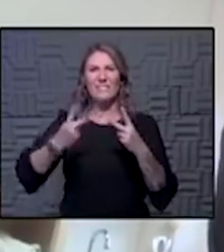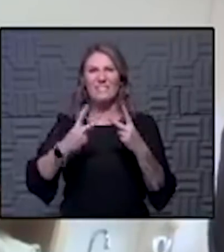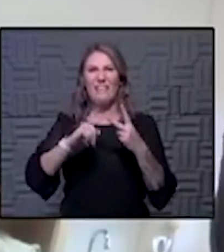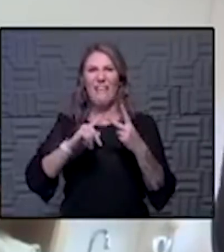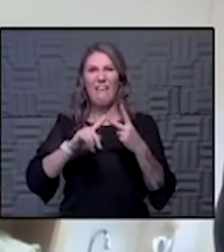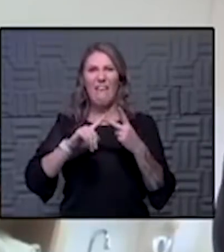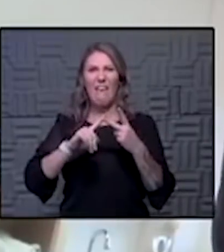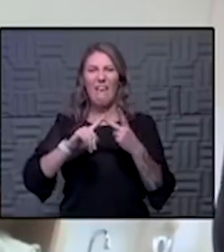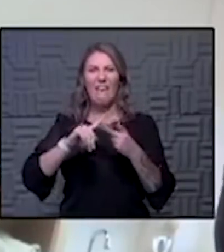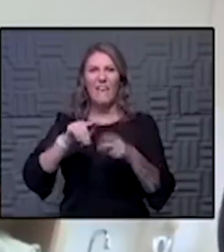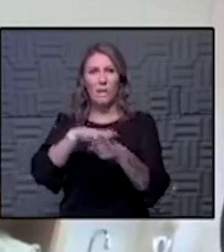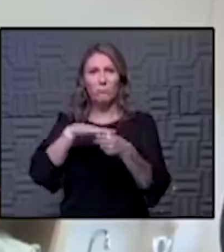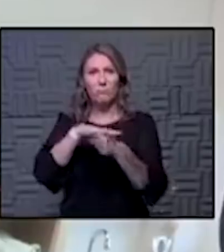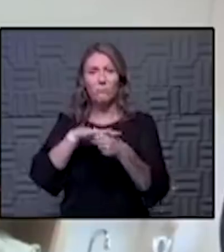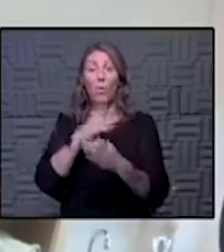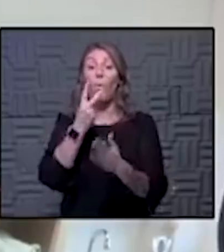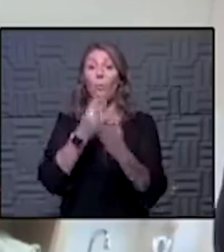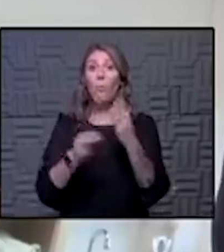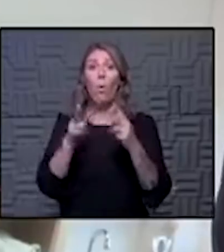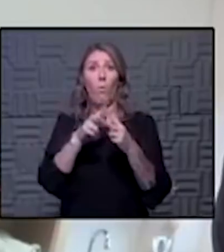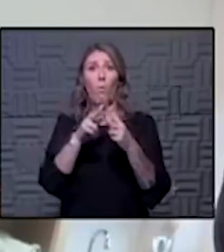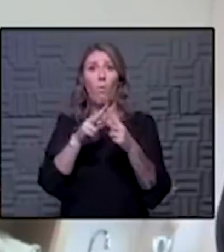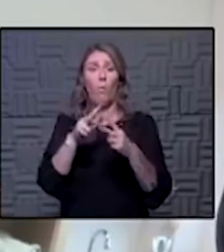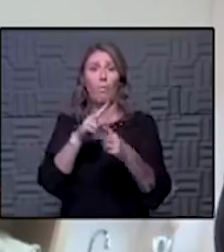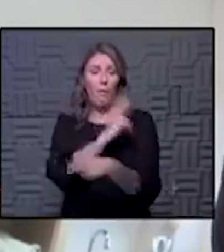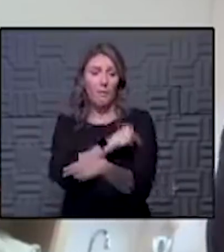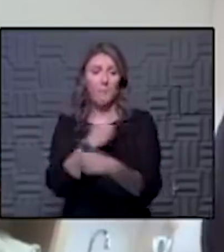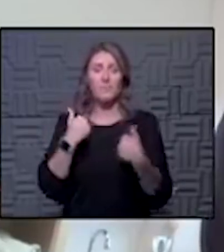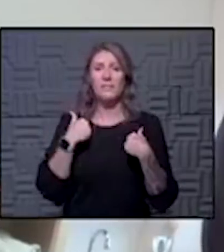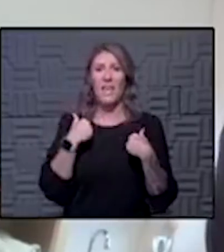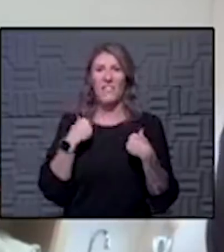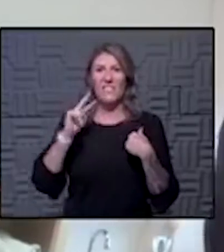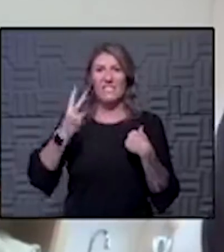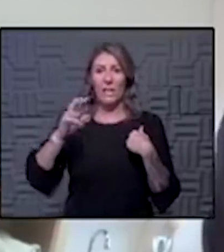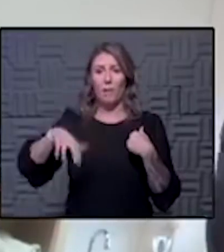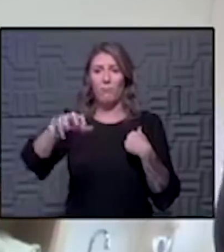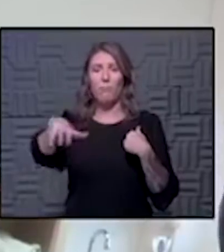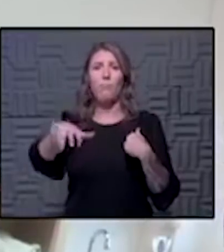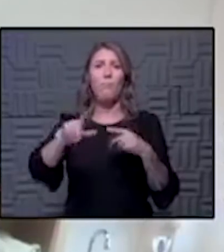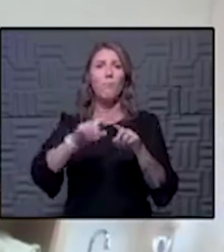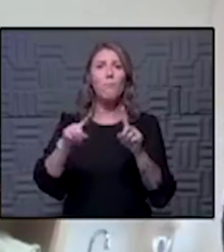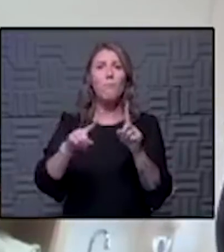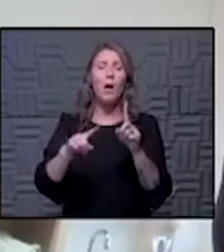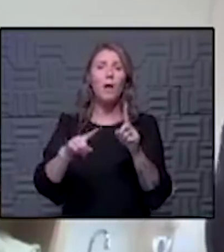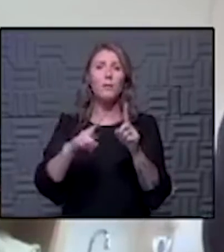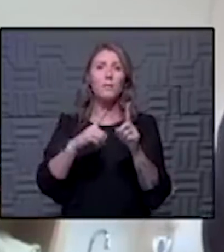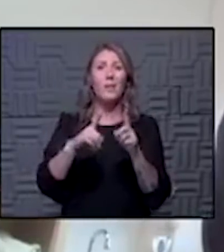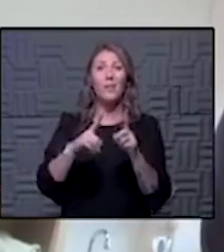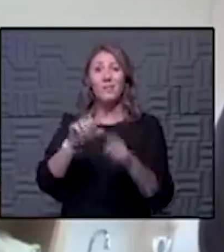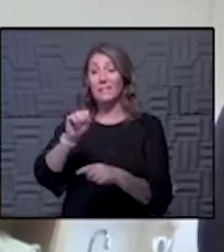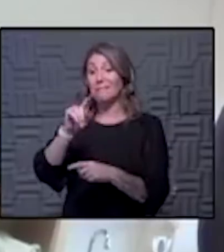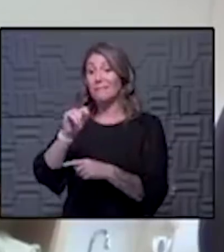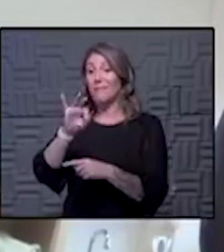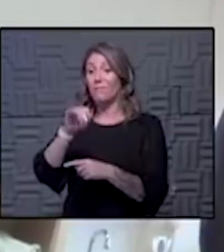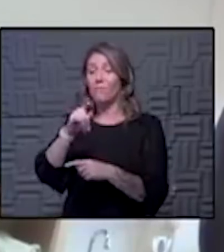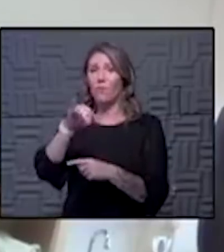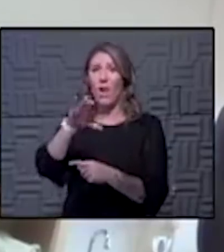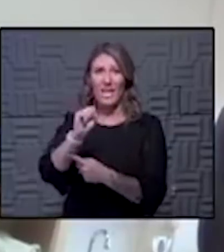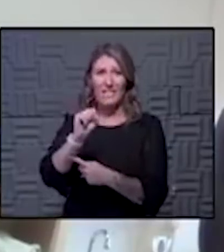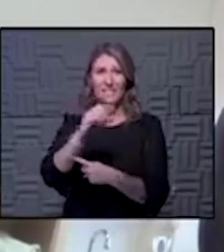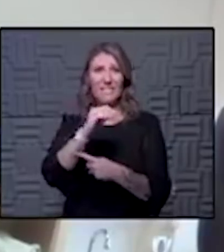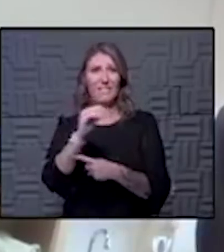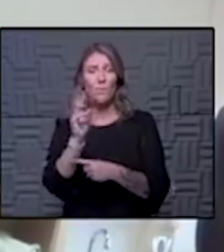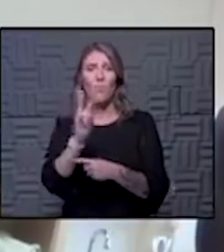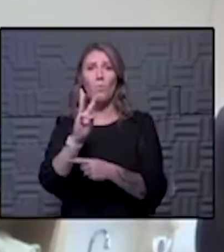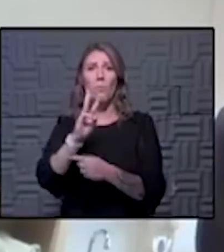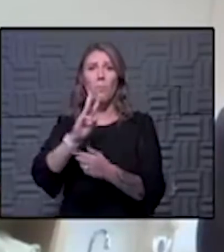Both hospitals have a second campus. At their main campus at St. Francis and Wesley Medical Center, I think they're